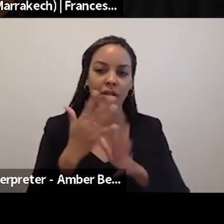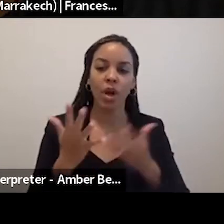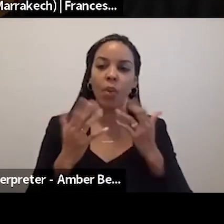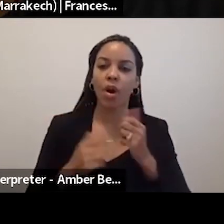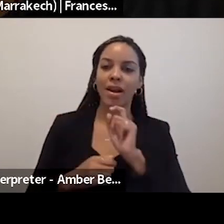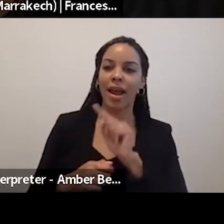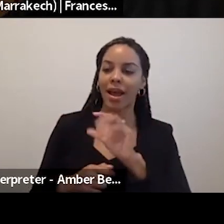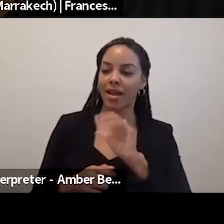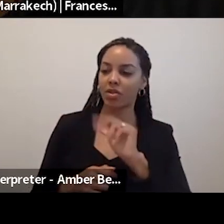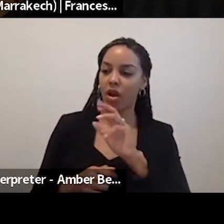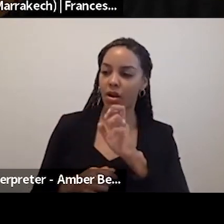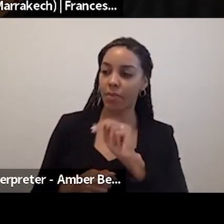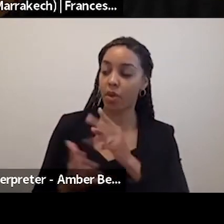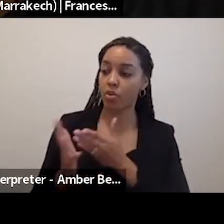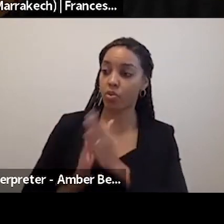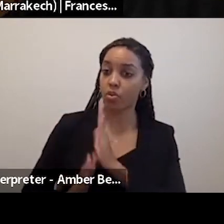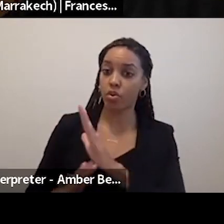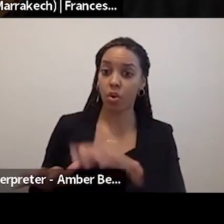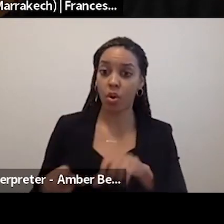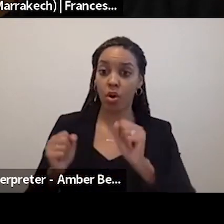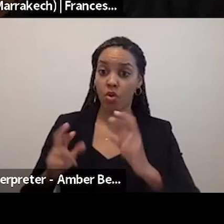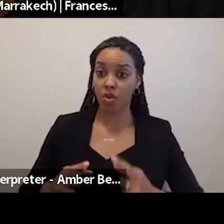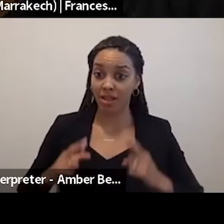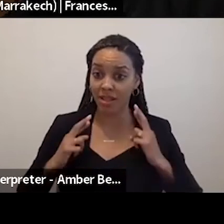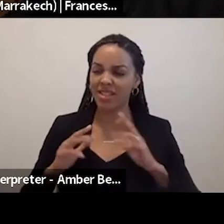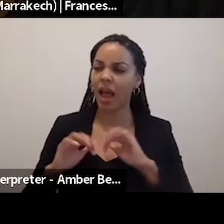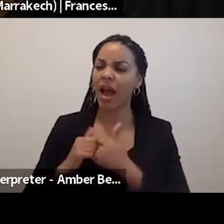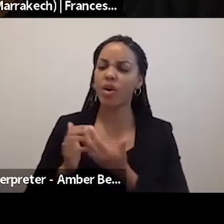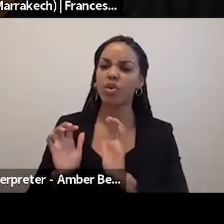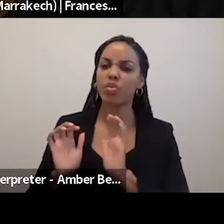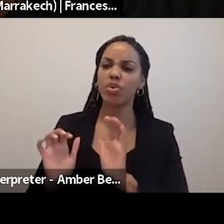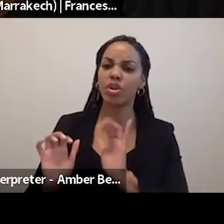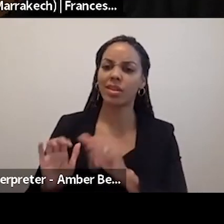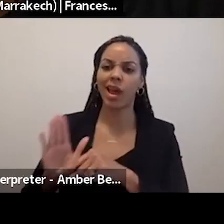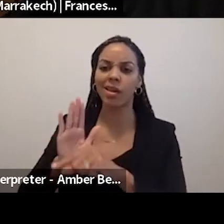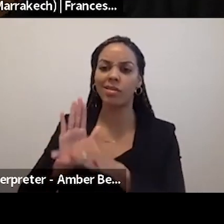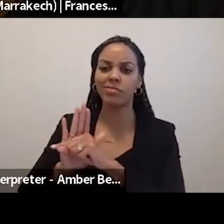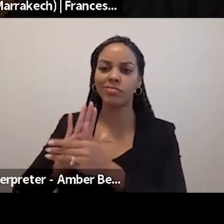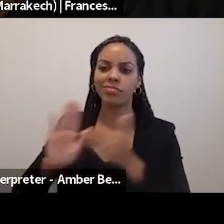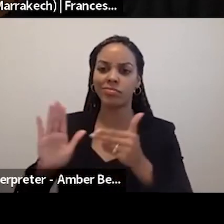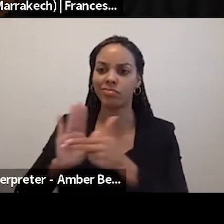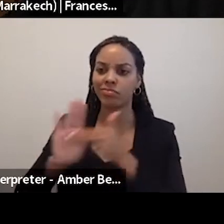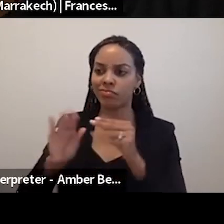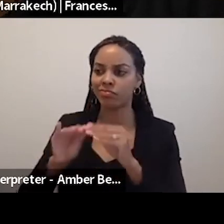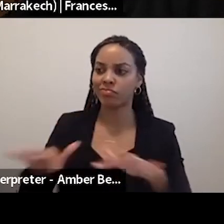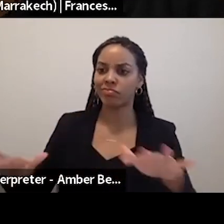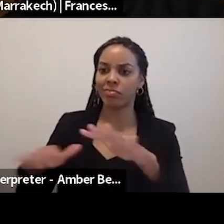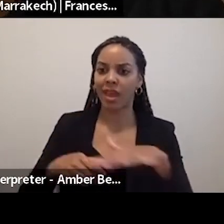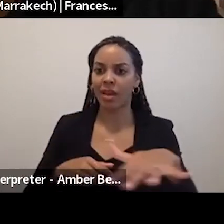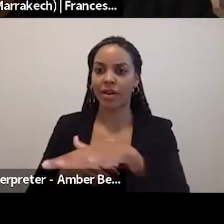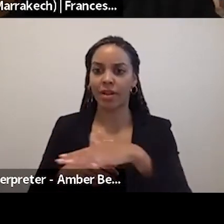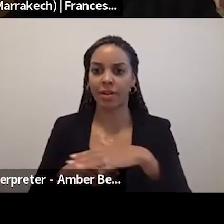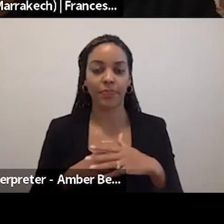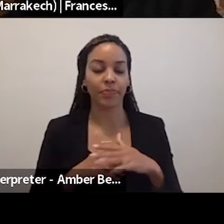Carmen, through your residencies, how do you push against that particular branding of that area? Well, just to